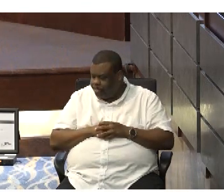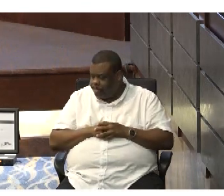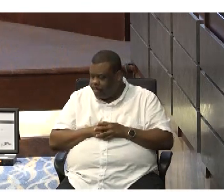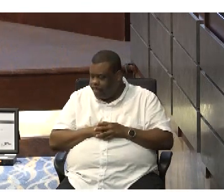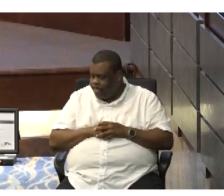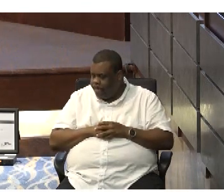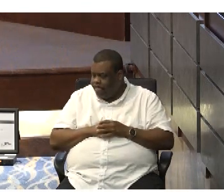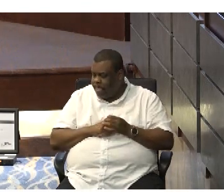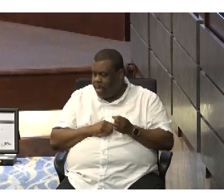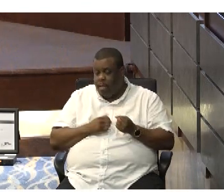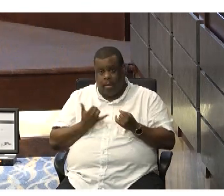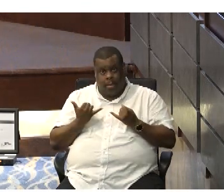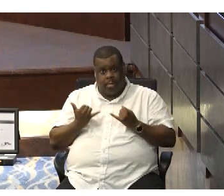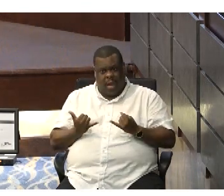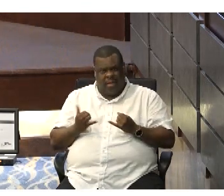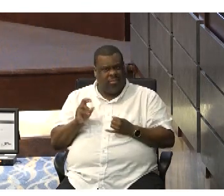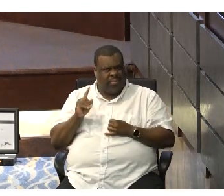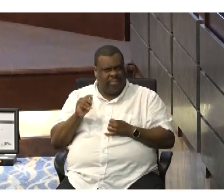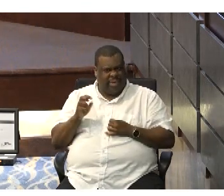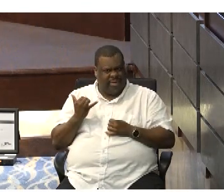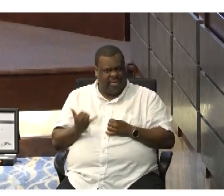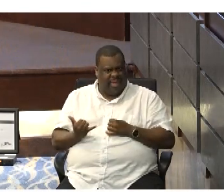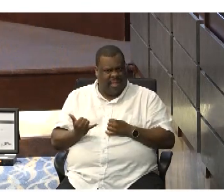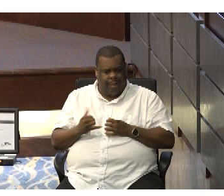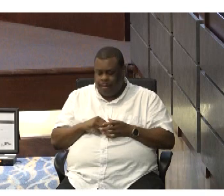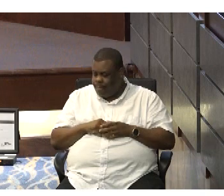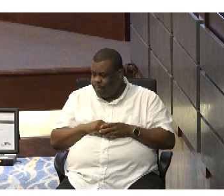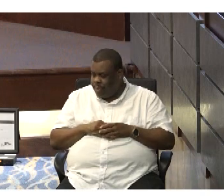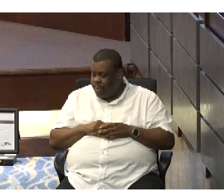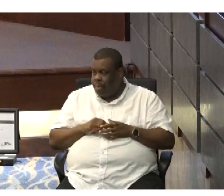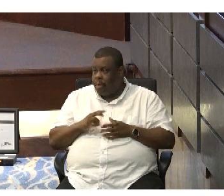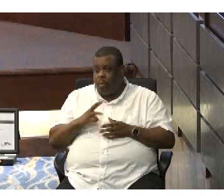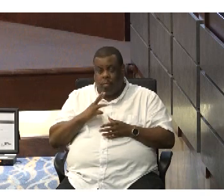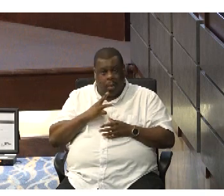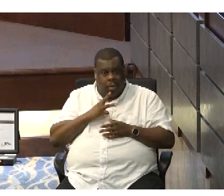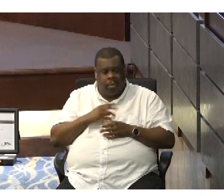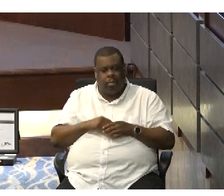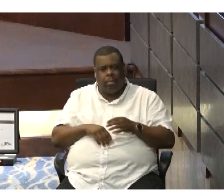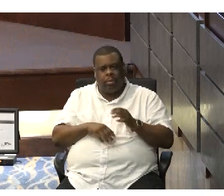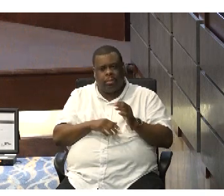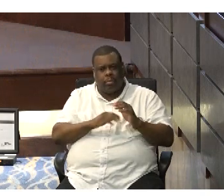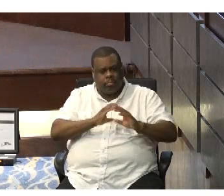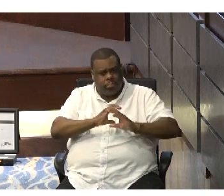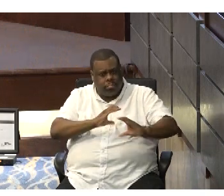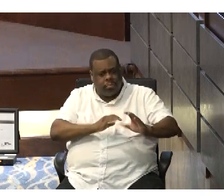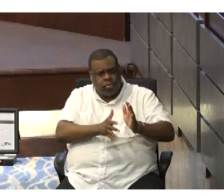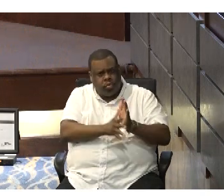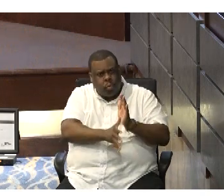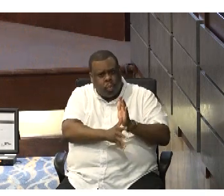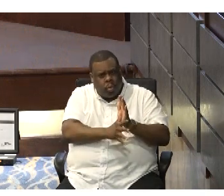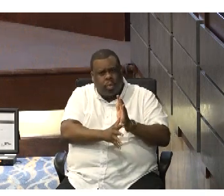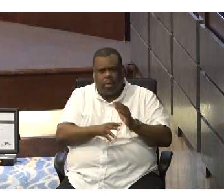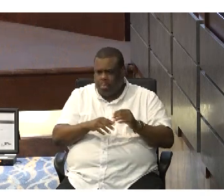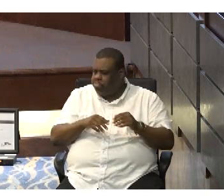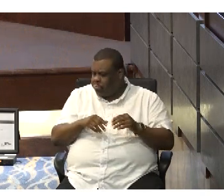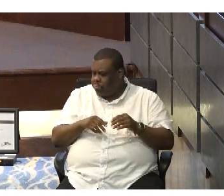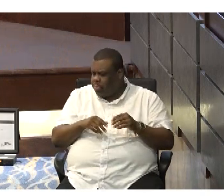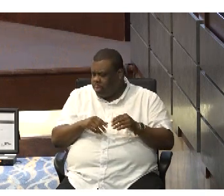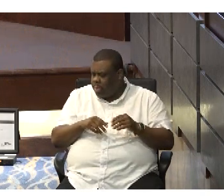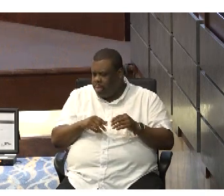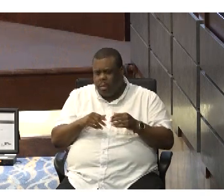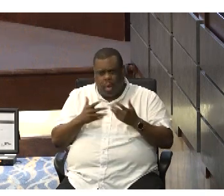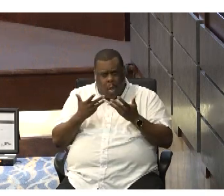To date, the water and sewer design standards have been completed in draft. They went through all of the